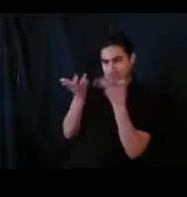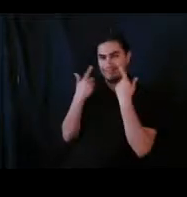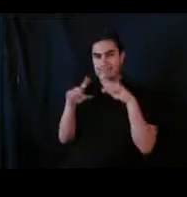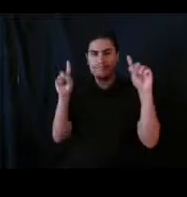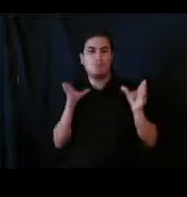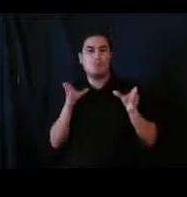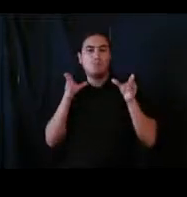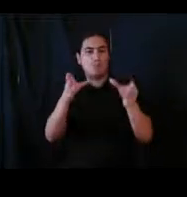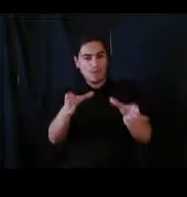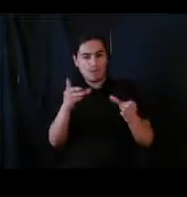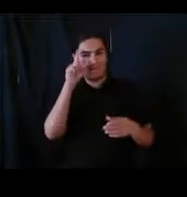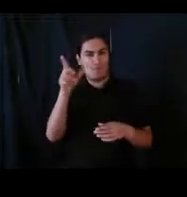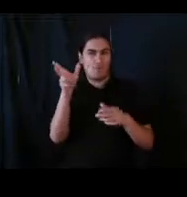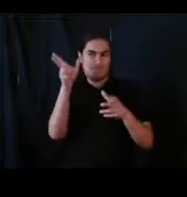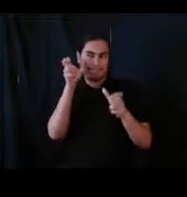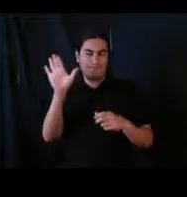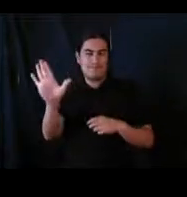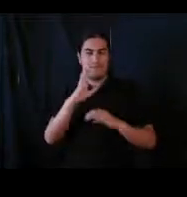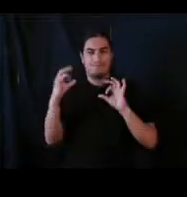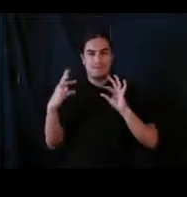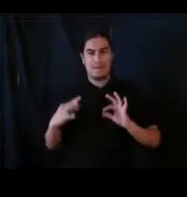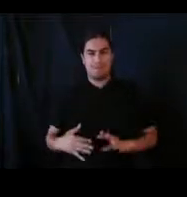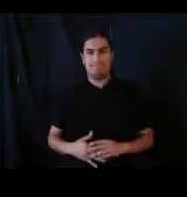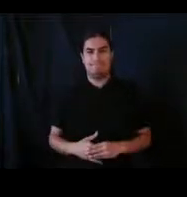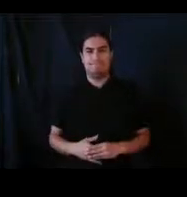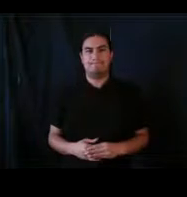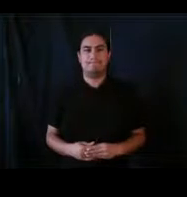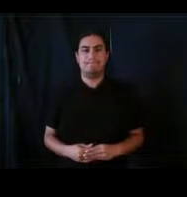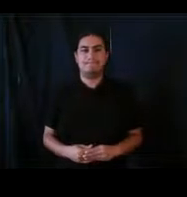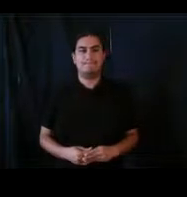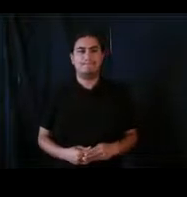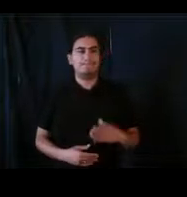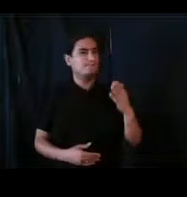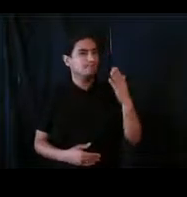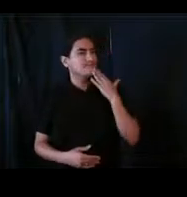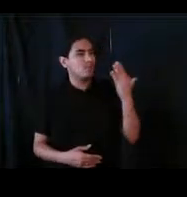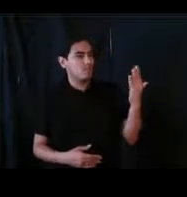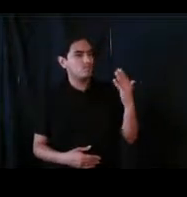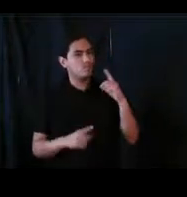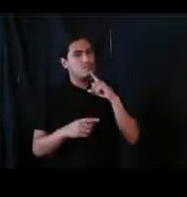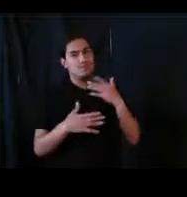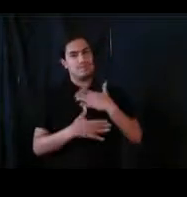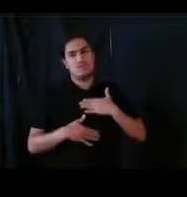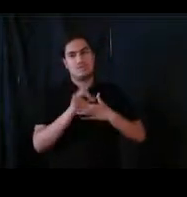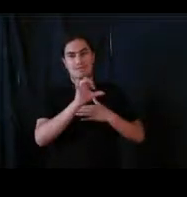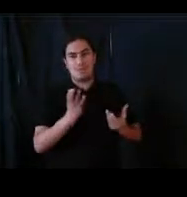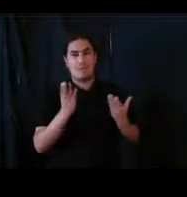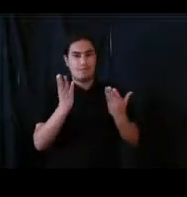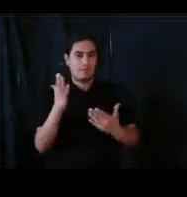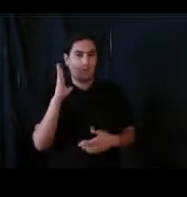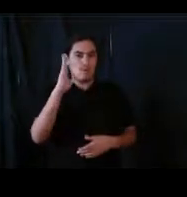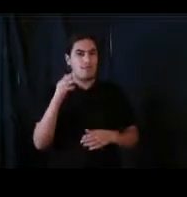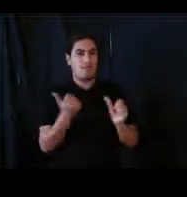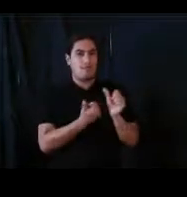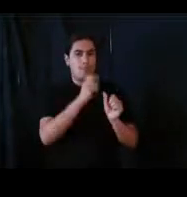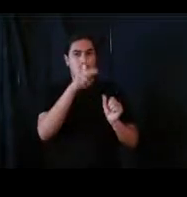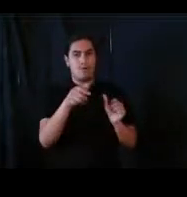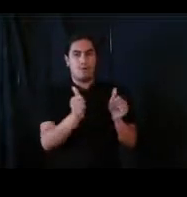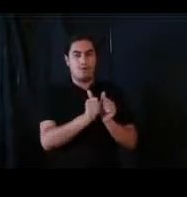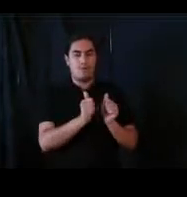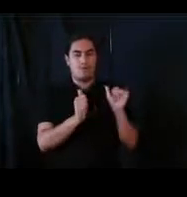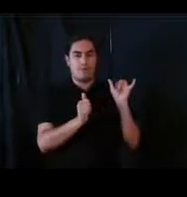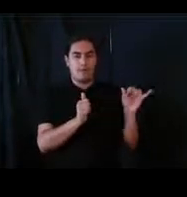way of getting their feedback thank you commissioner we very much appreciate that offer i'm happy to follow up with our our team